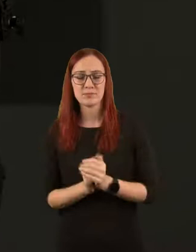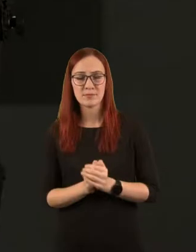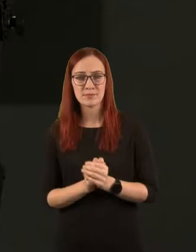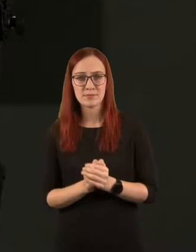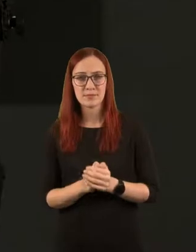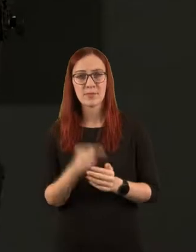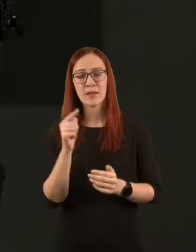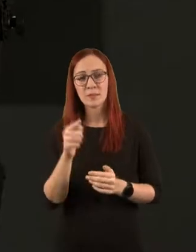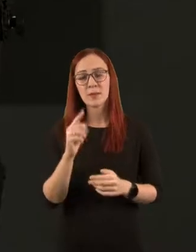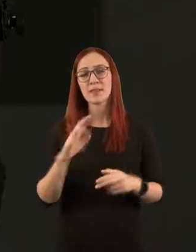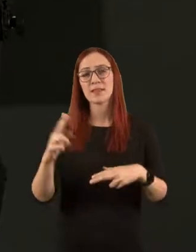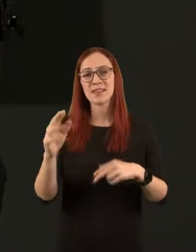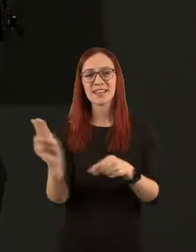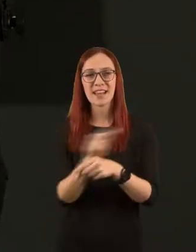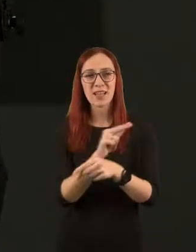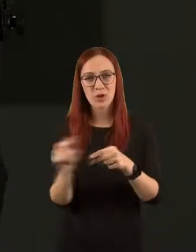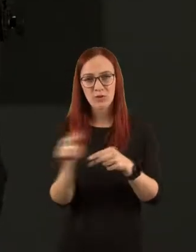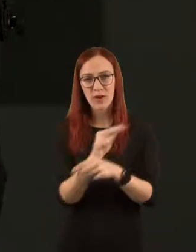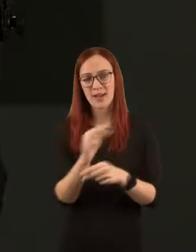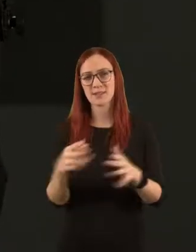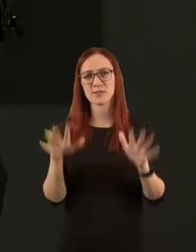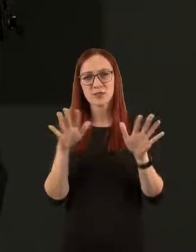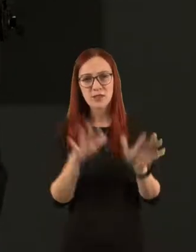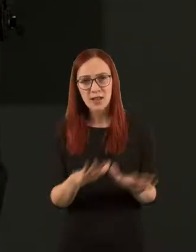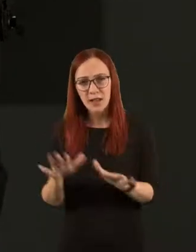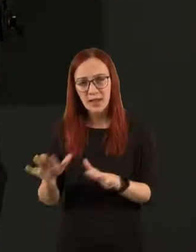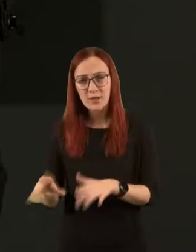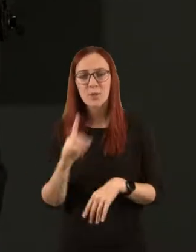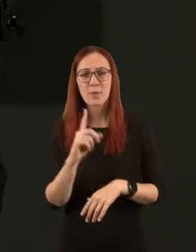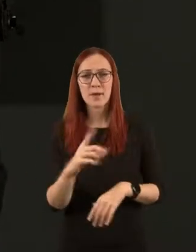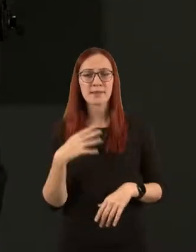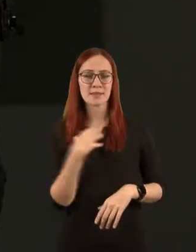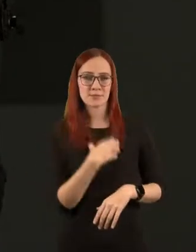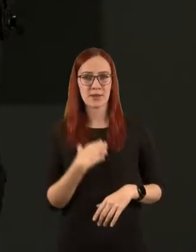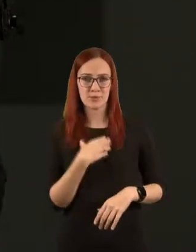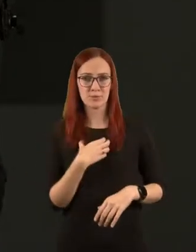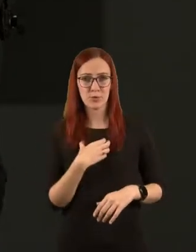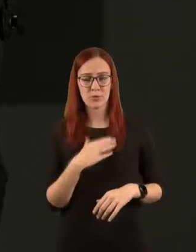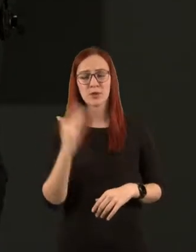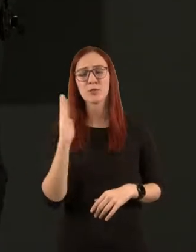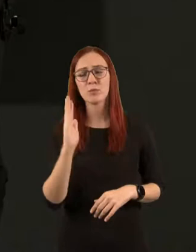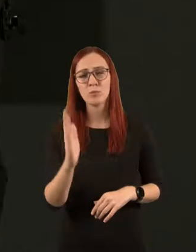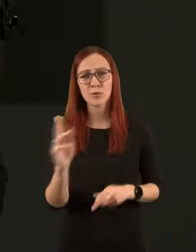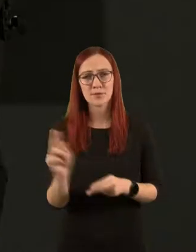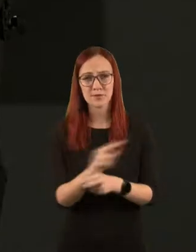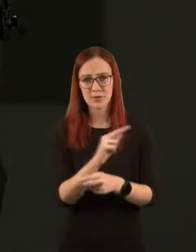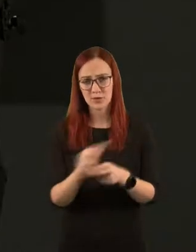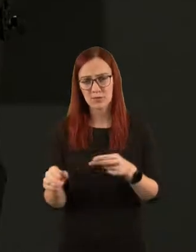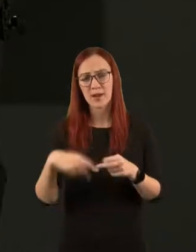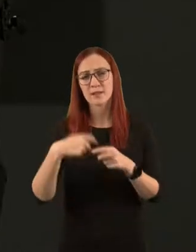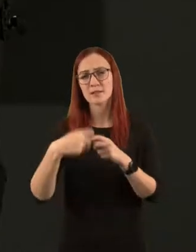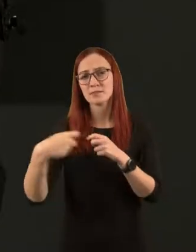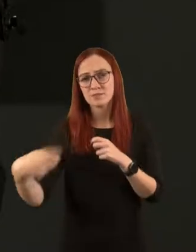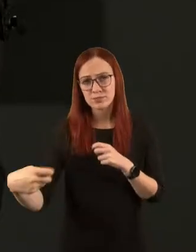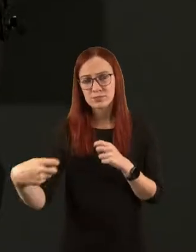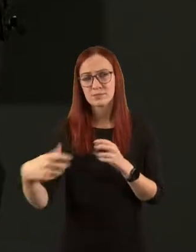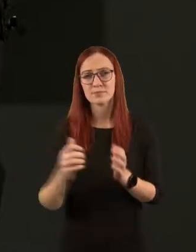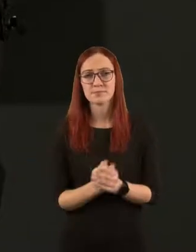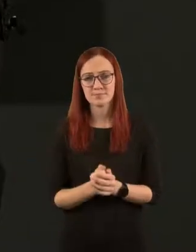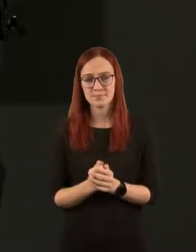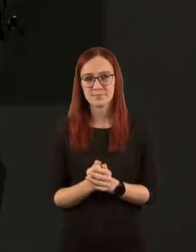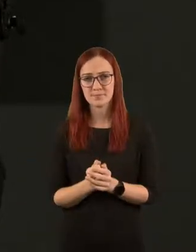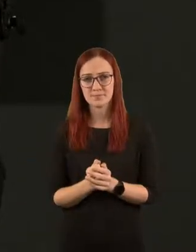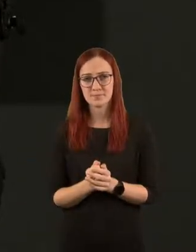mineral fertilizers. Well, the crisis had an impact on our renovation, building renovation processes,